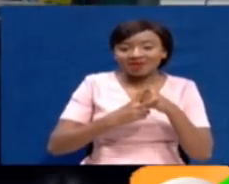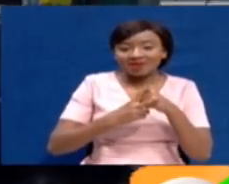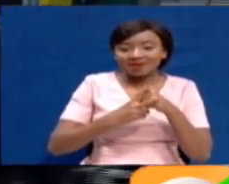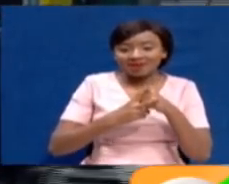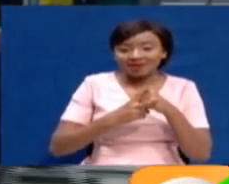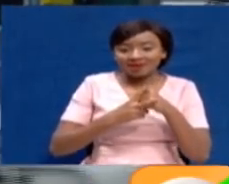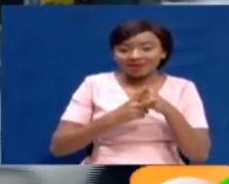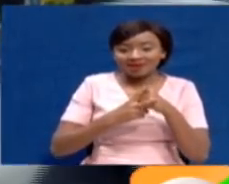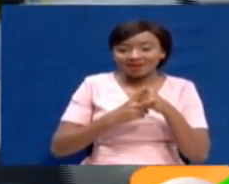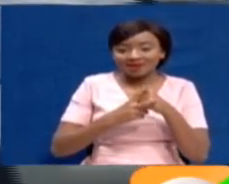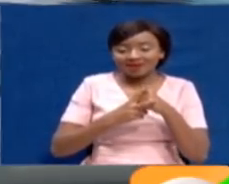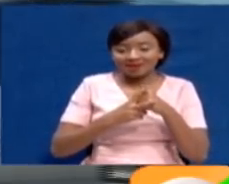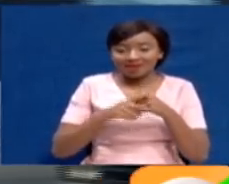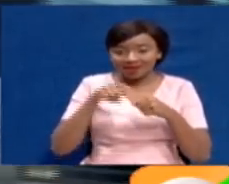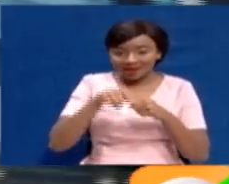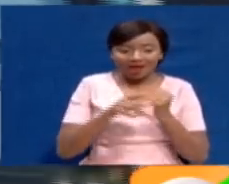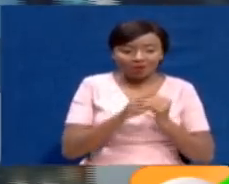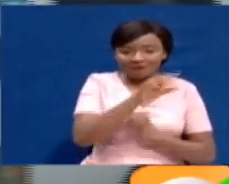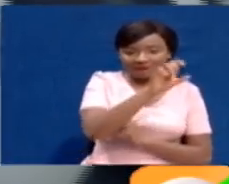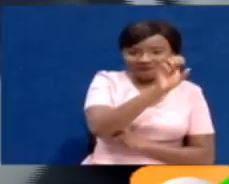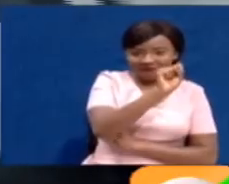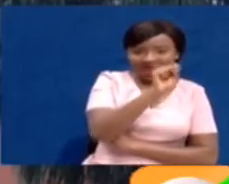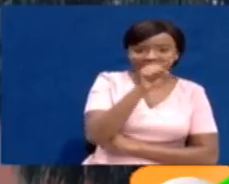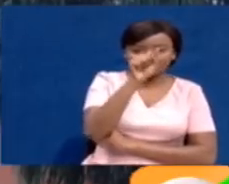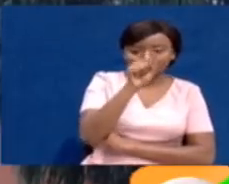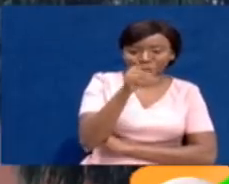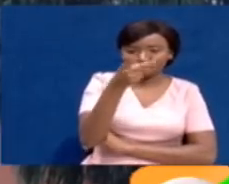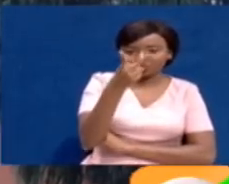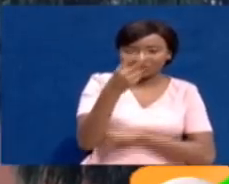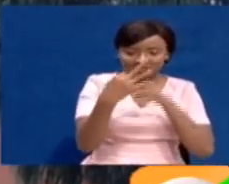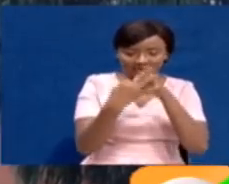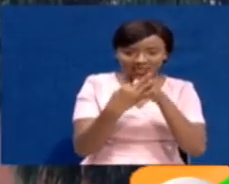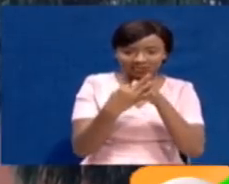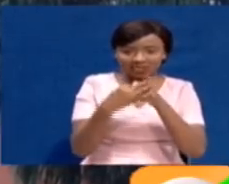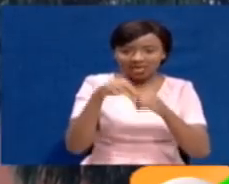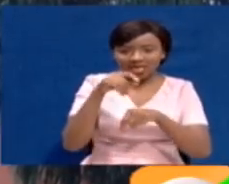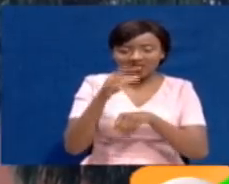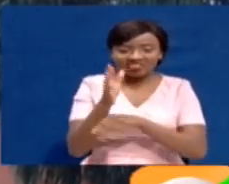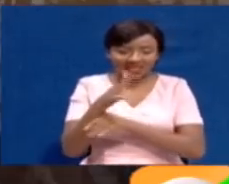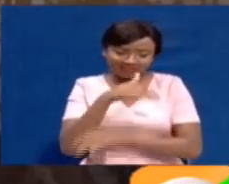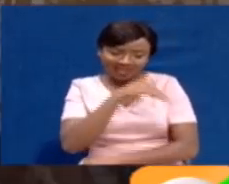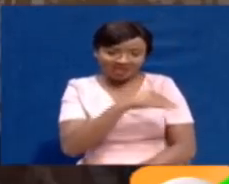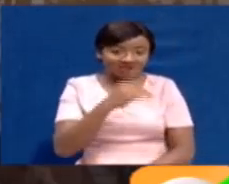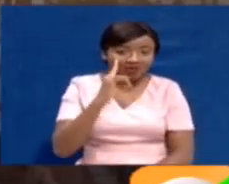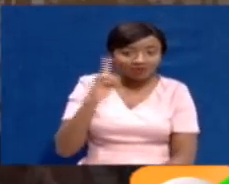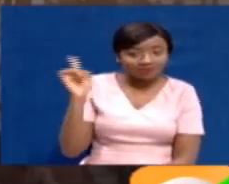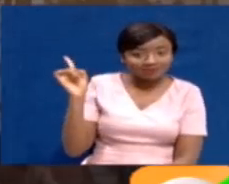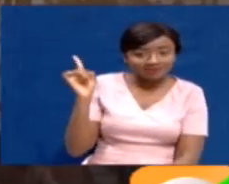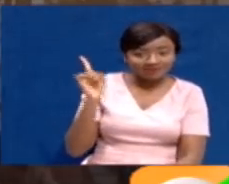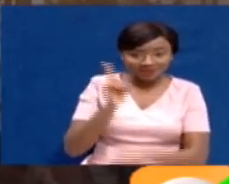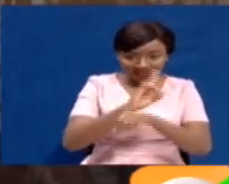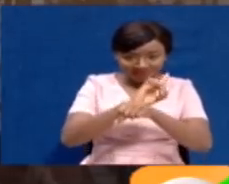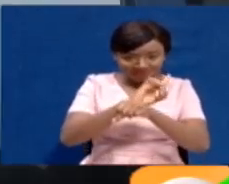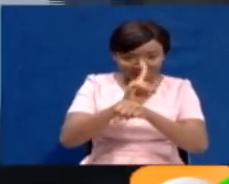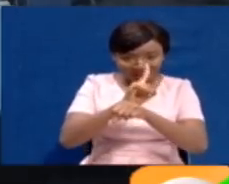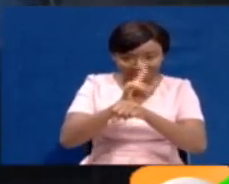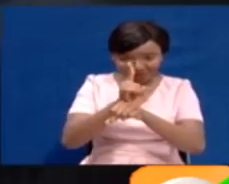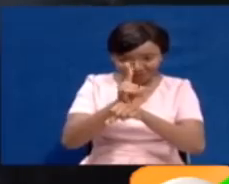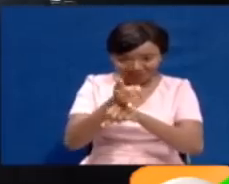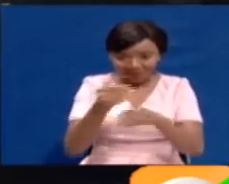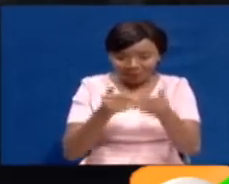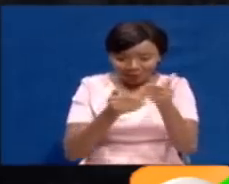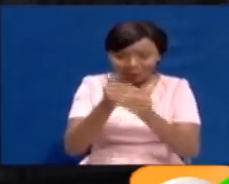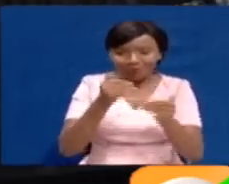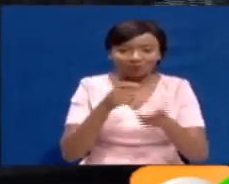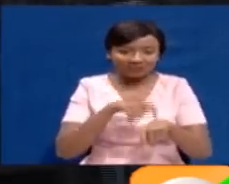It's 28 minutes past 5 p.m. on a Thursday evening, and the hour hand is signaling the approach of curfew time.